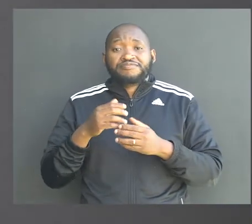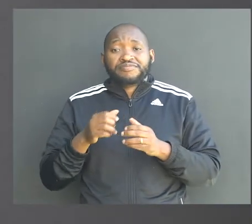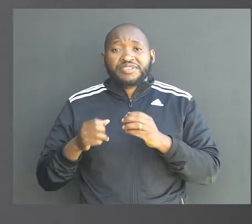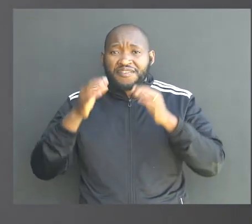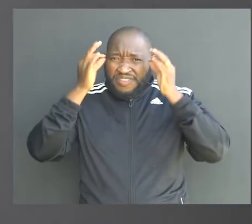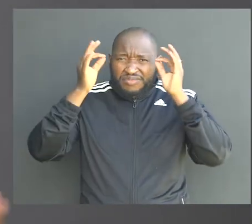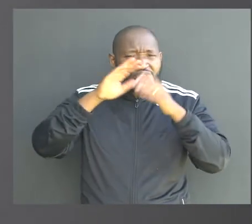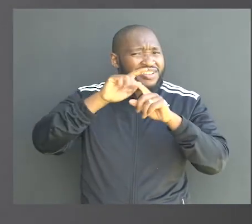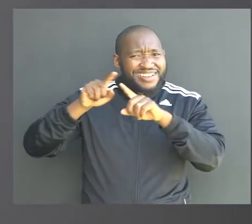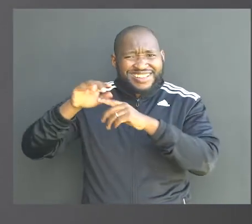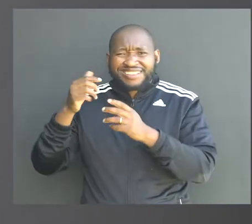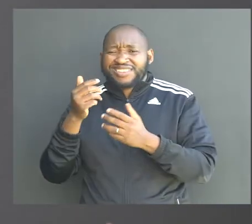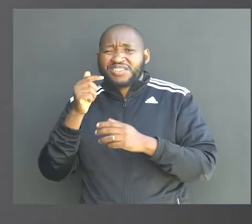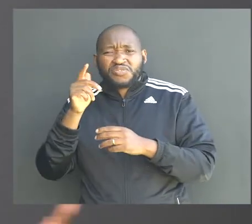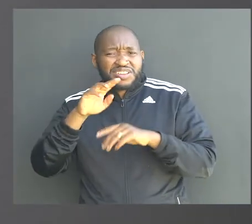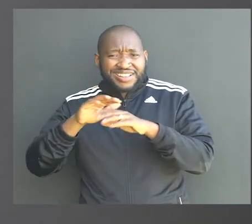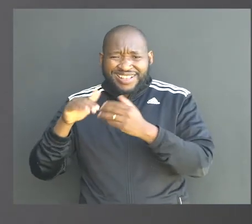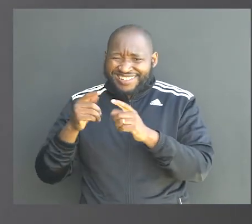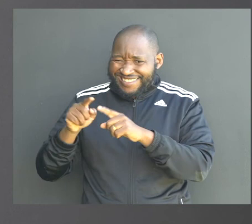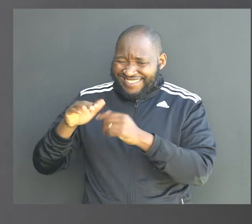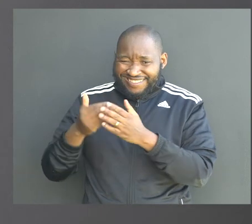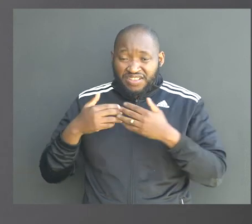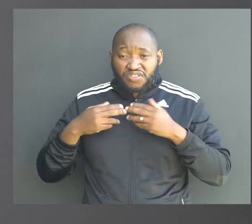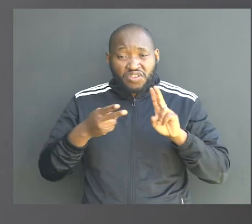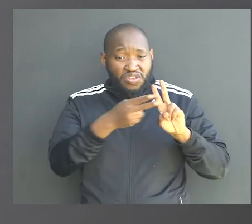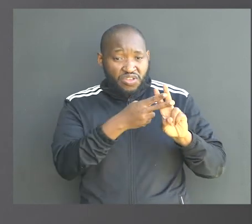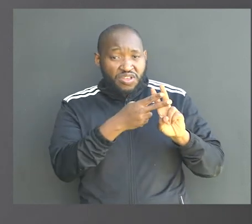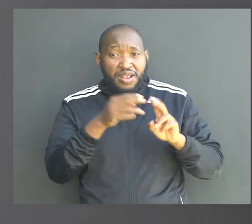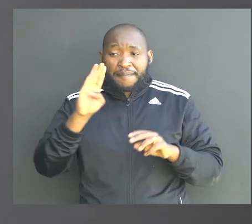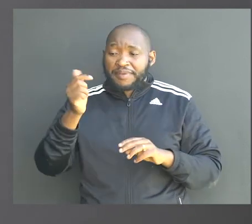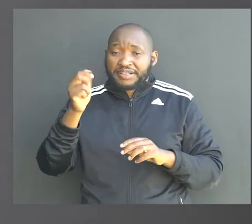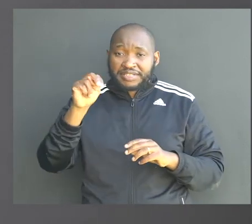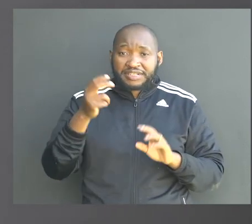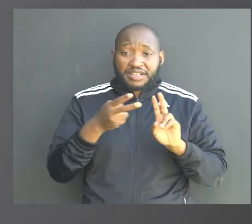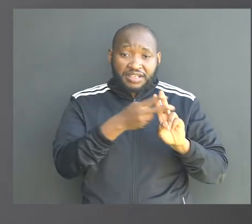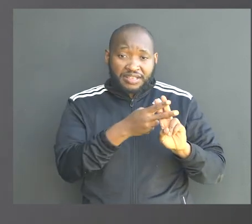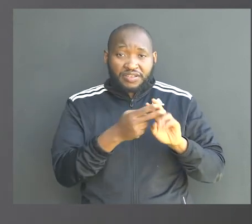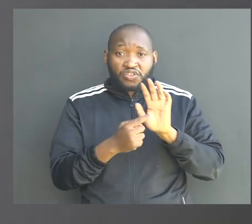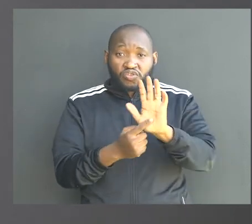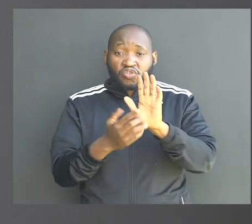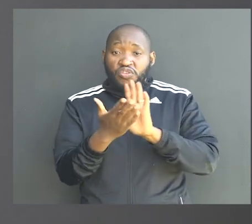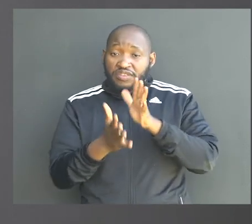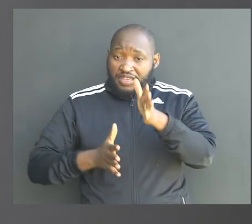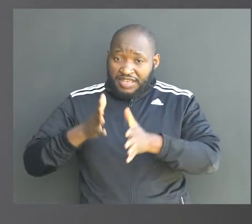on Facebook, talk about it, tweet about it, use the hashtag Mascom Batanani,